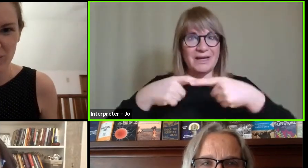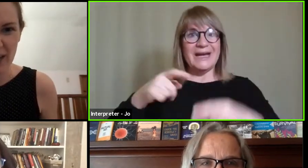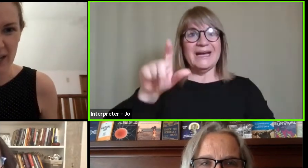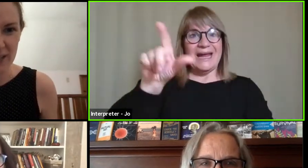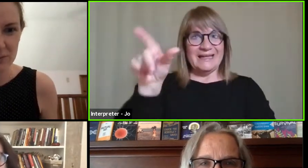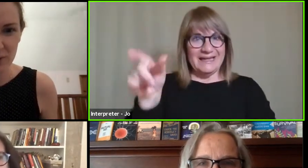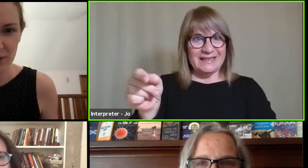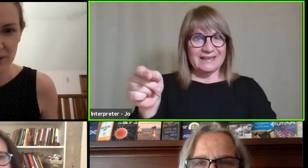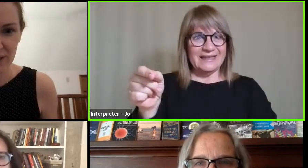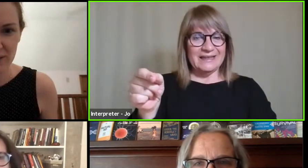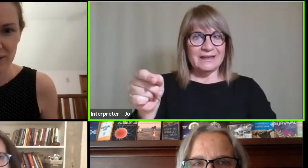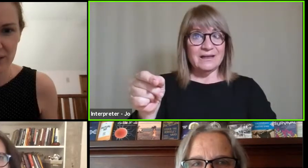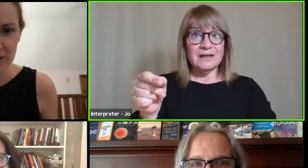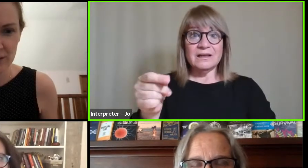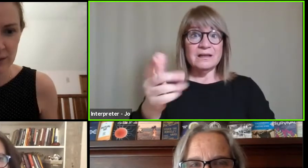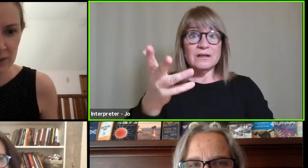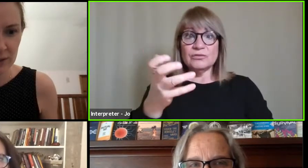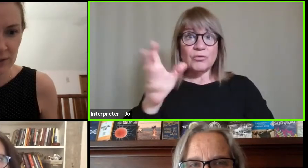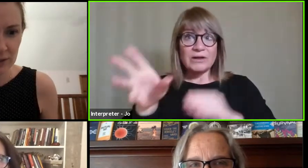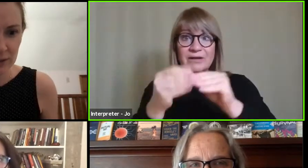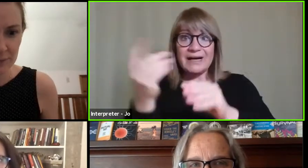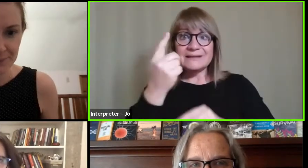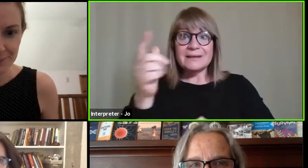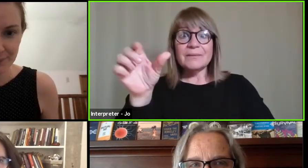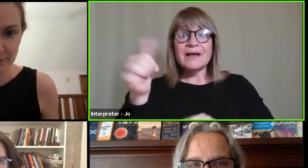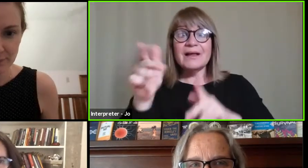you would add juan and natalie